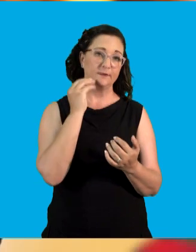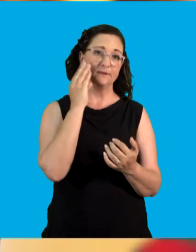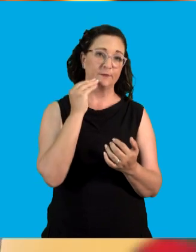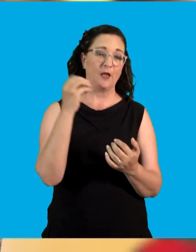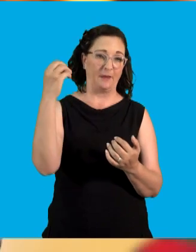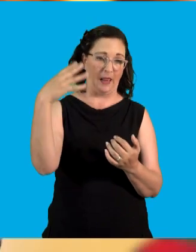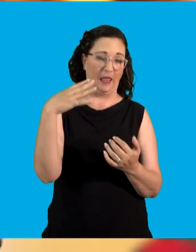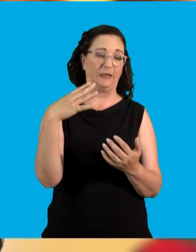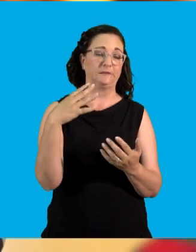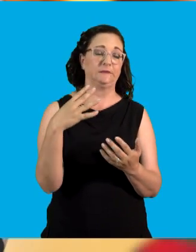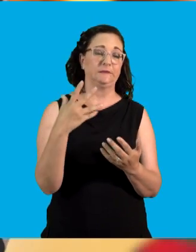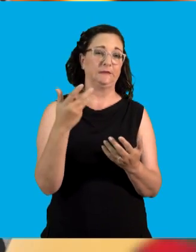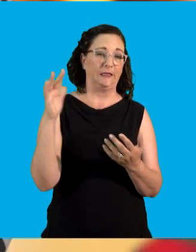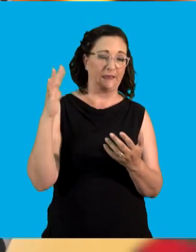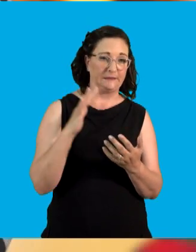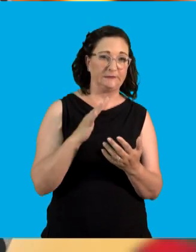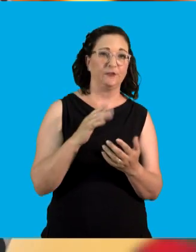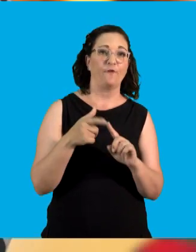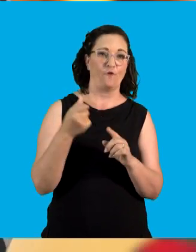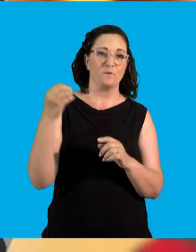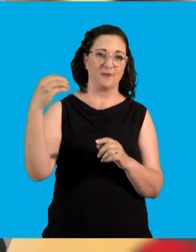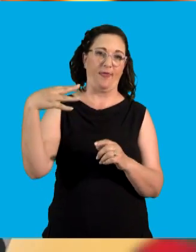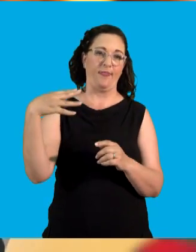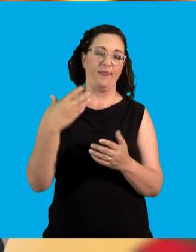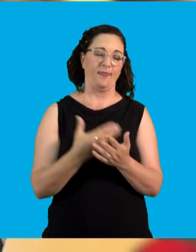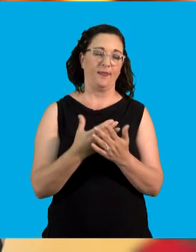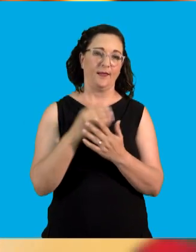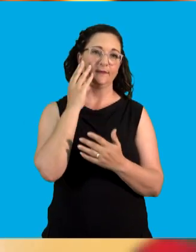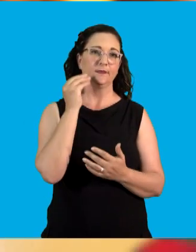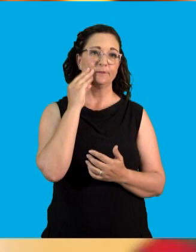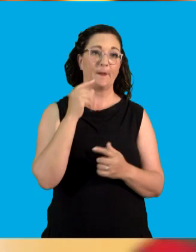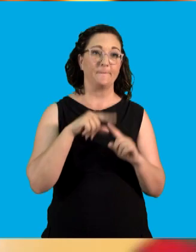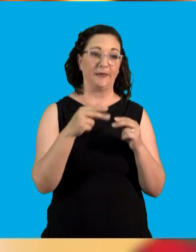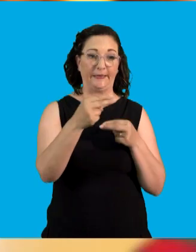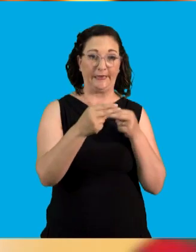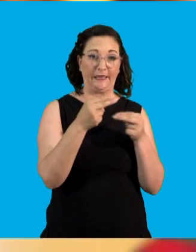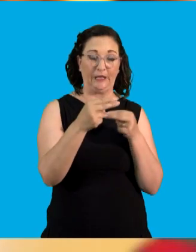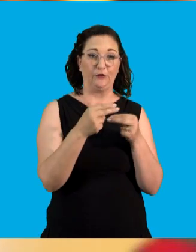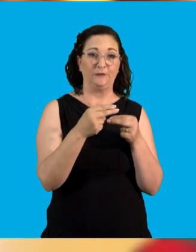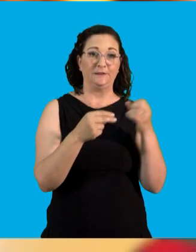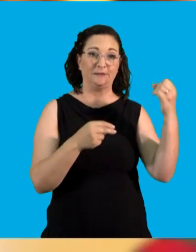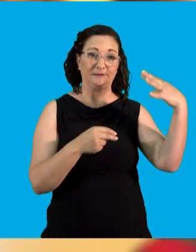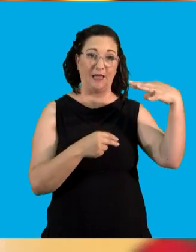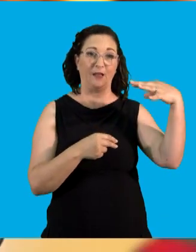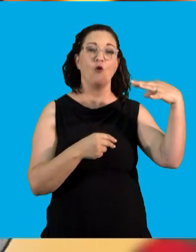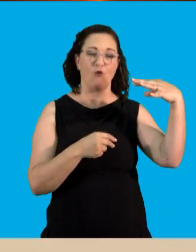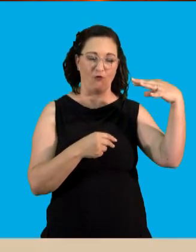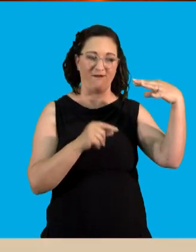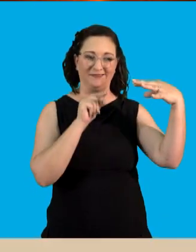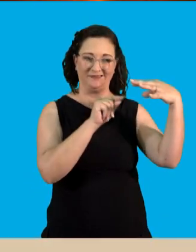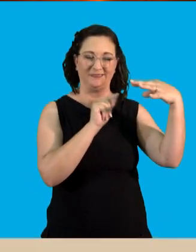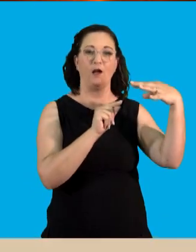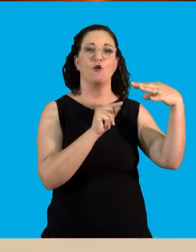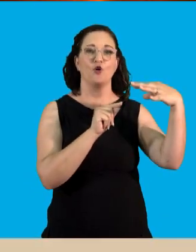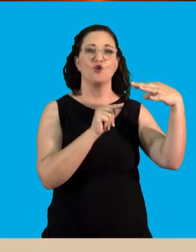the heat and the light energy from the sun. Now remember that the nearest star to Earth is